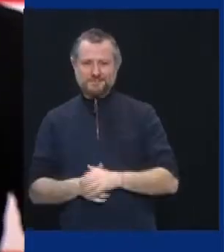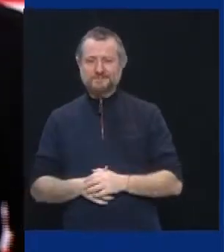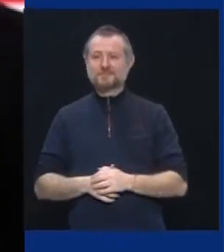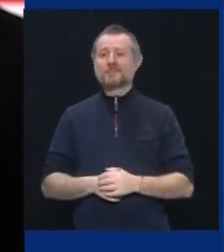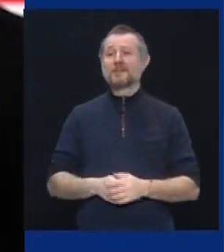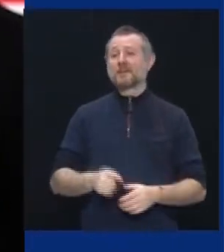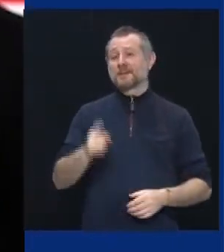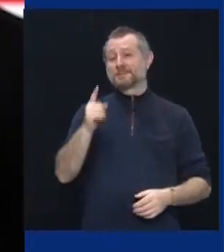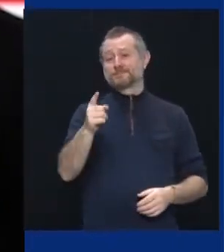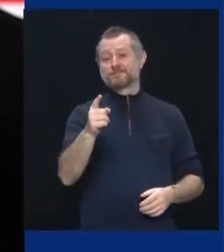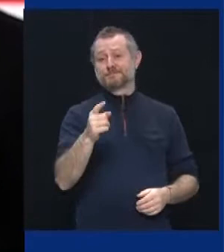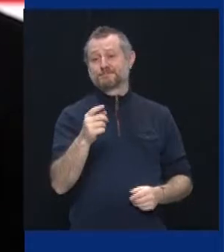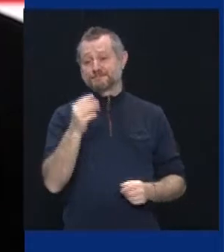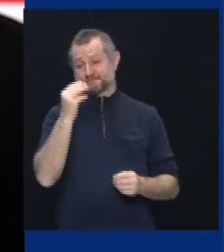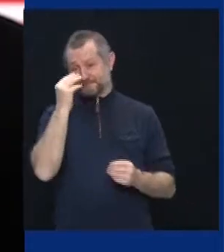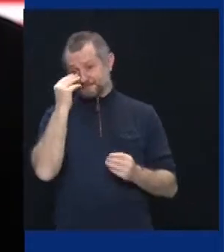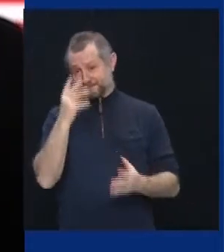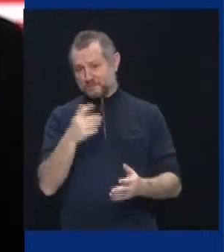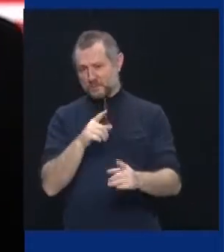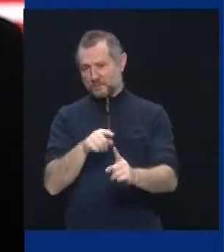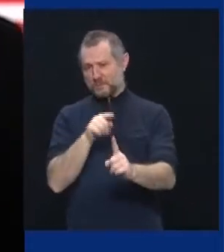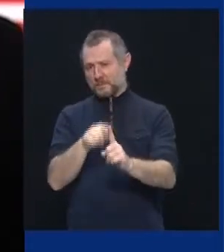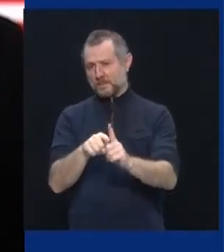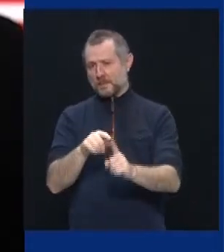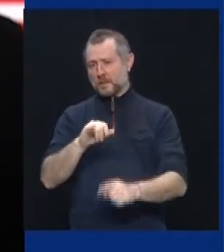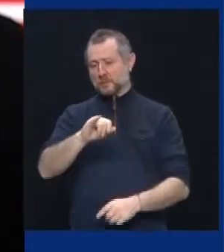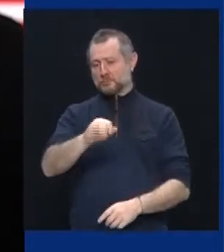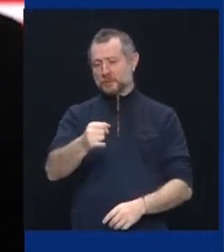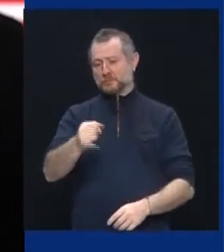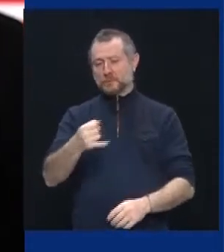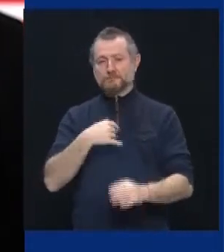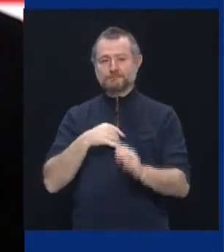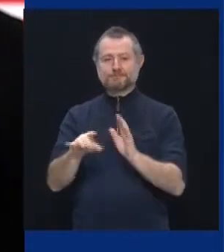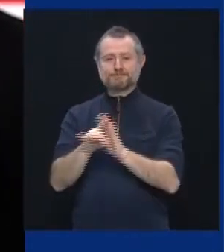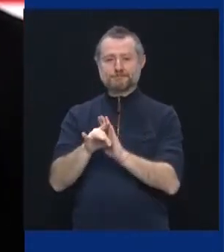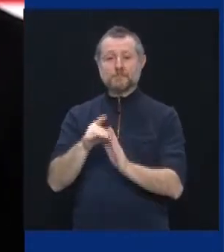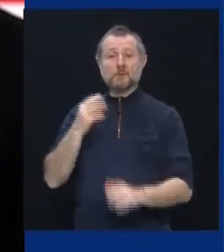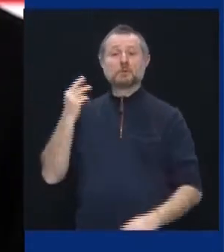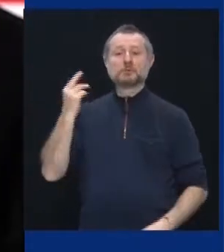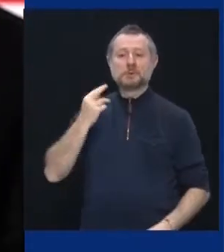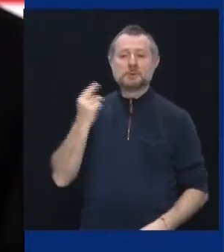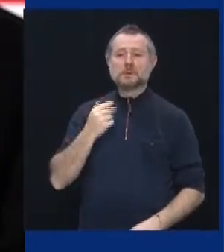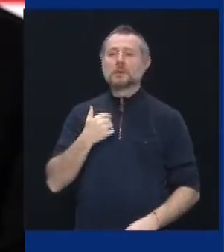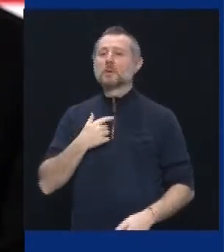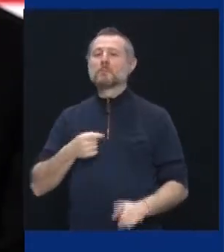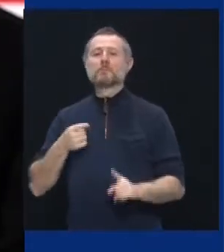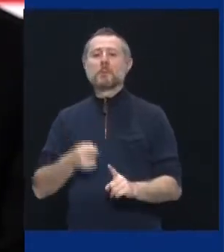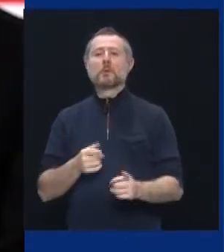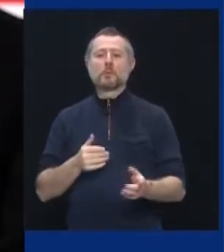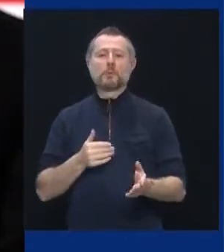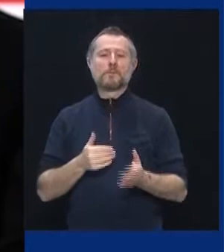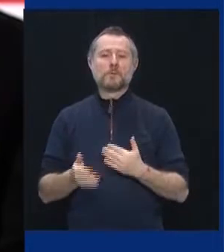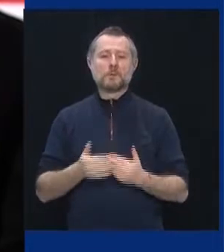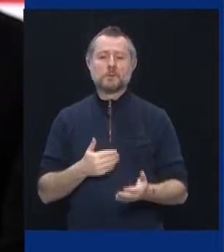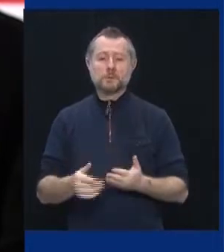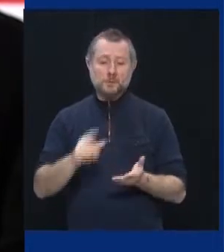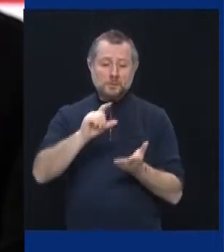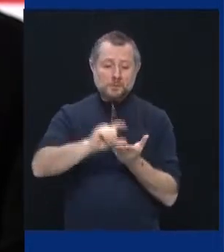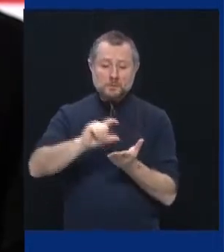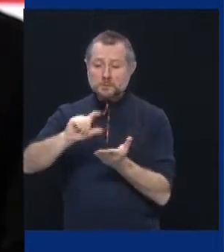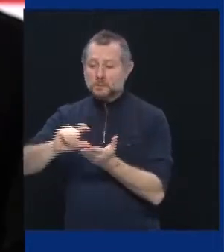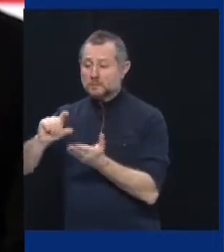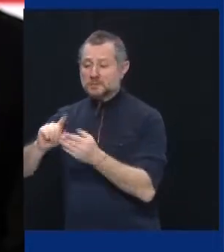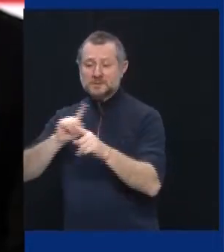Yeah. And I'm going to take the Johnson & Johnson vaccine because I want to make the point, take whatever vaccine you can take.